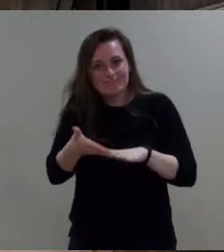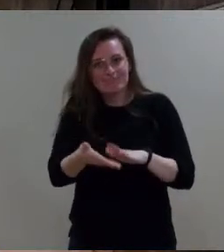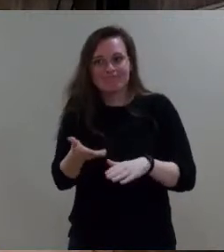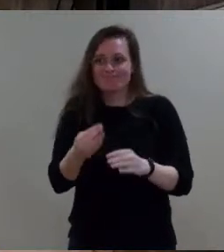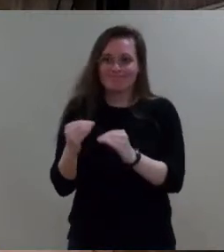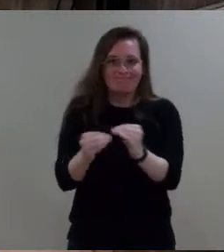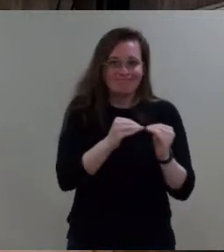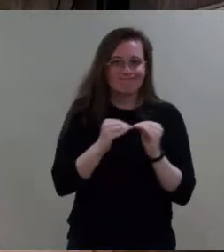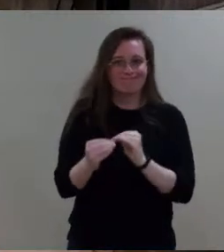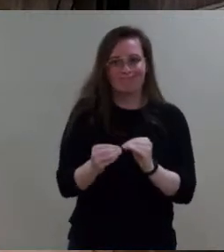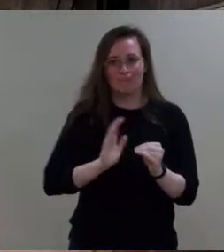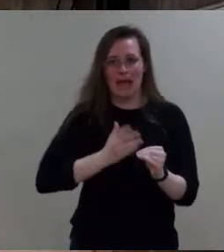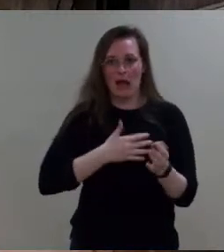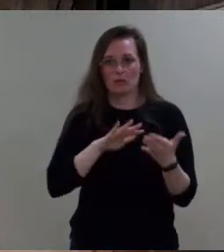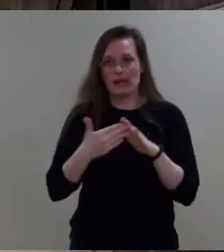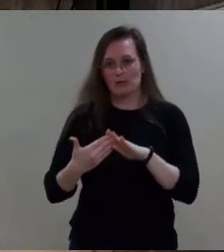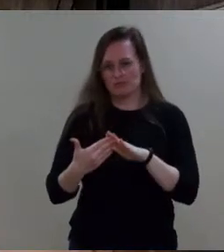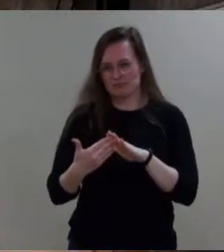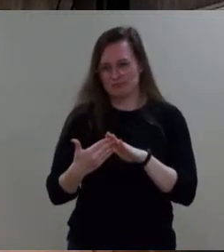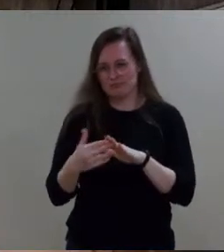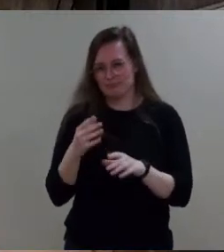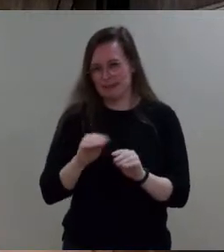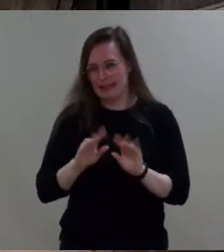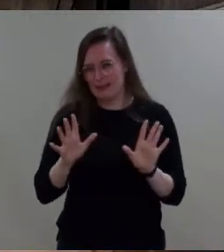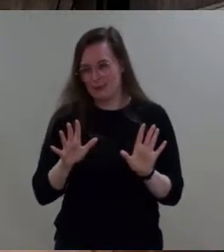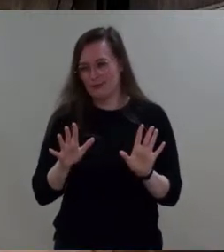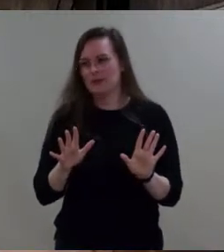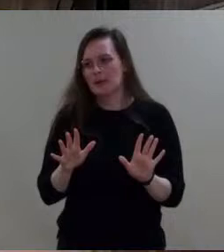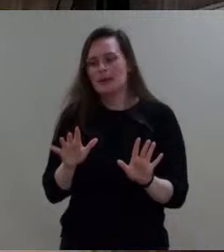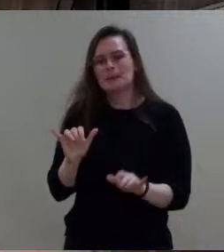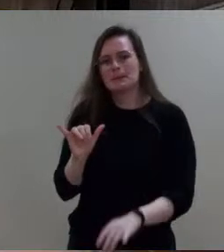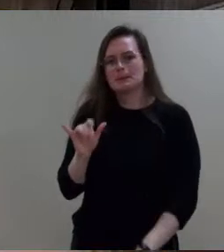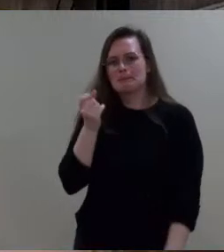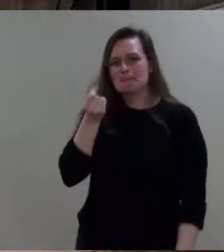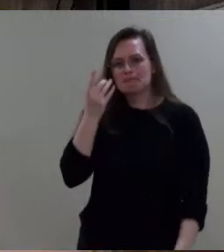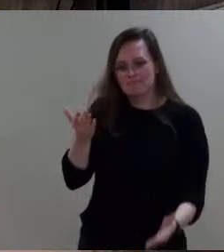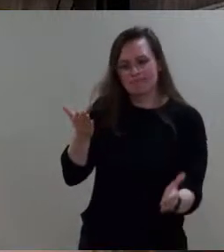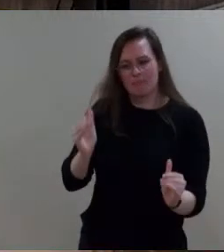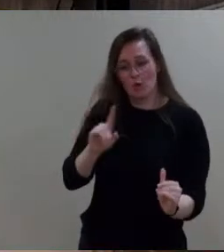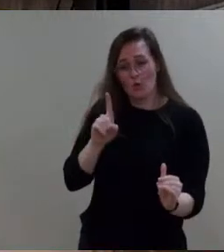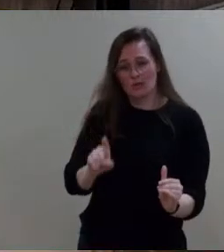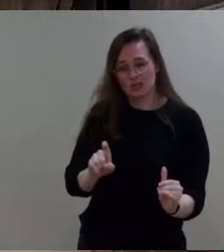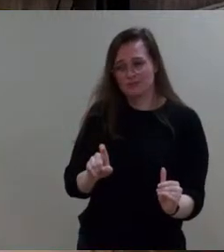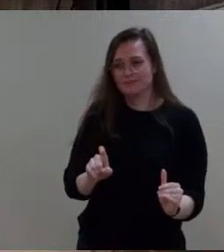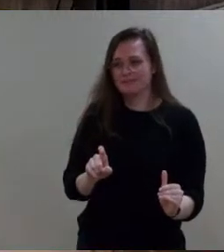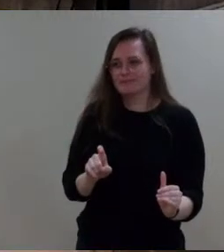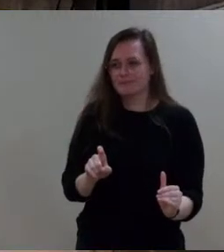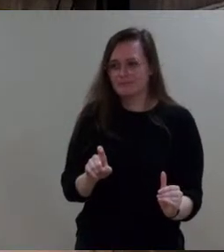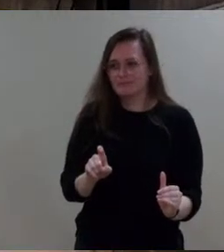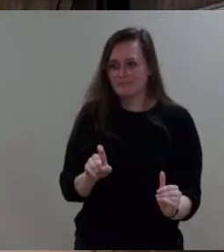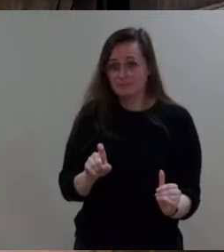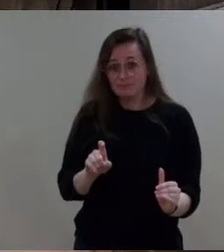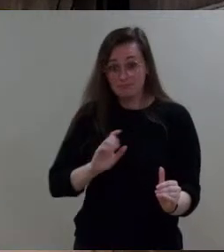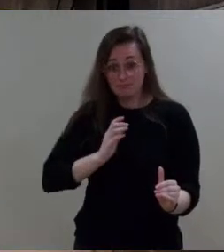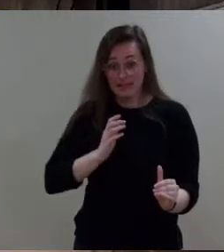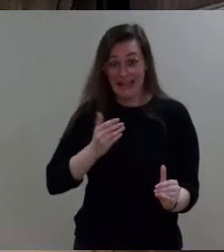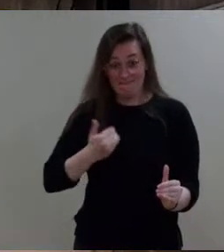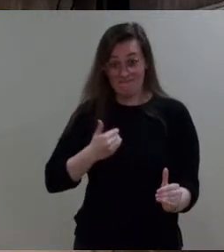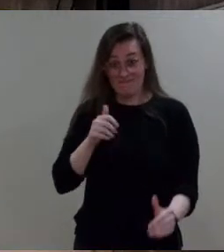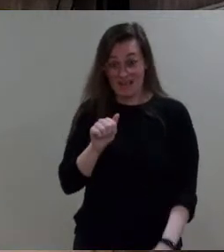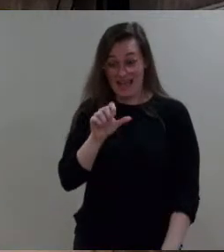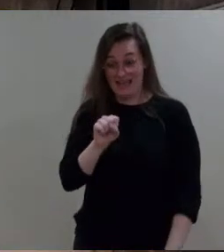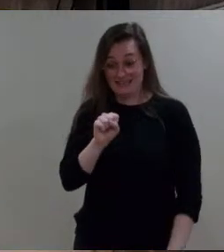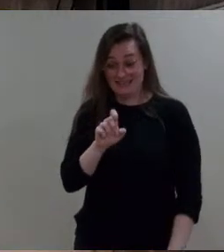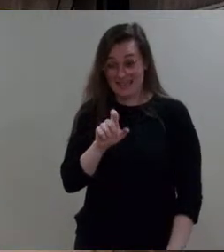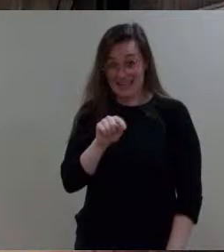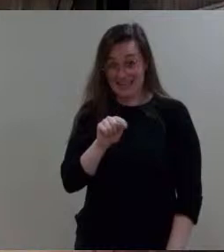does, but it leads me to my next question, which is, do we have our asset management plan?